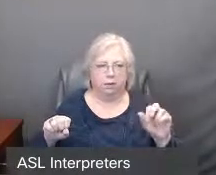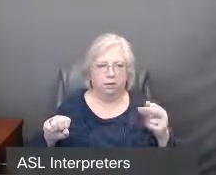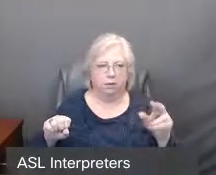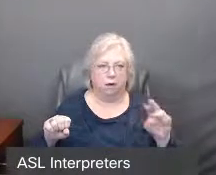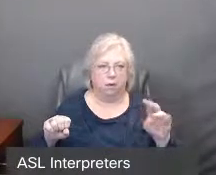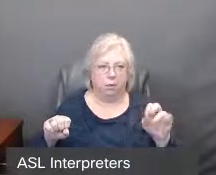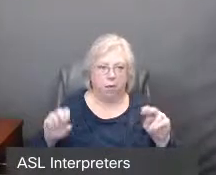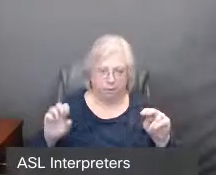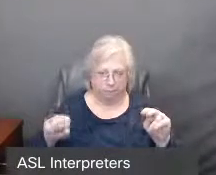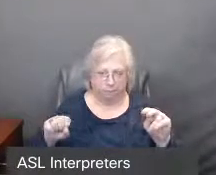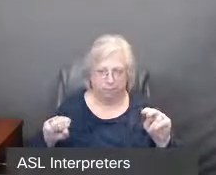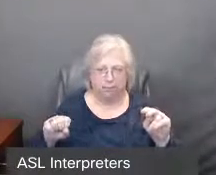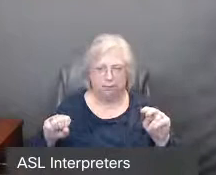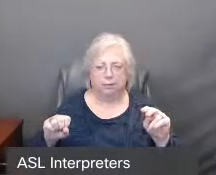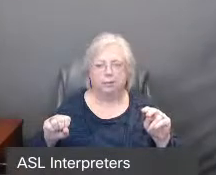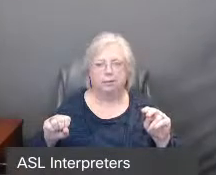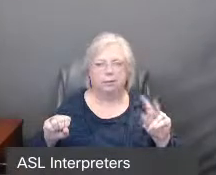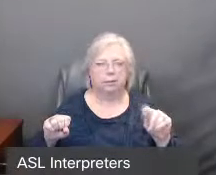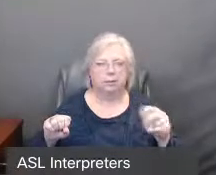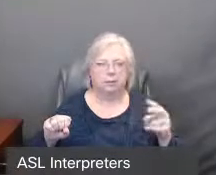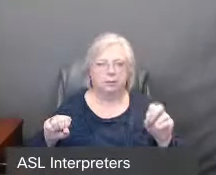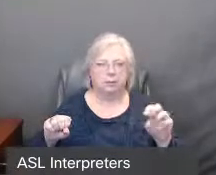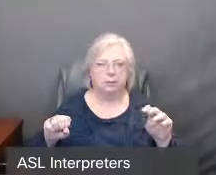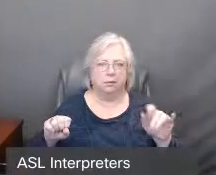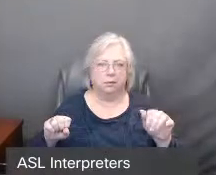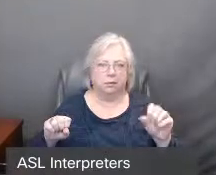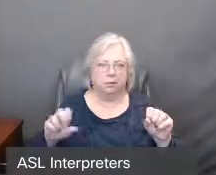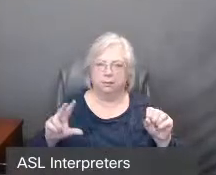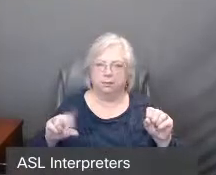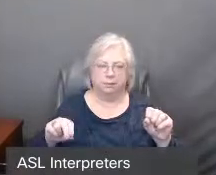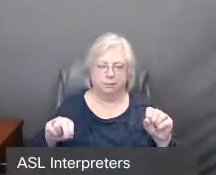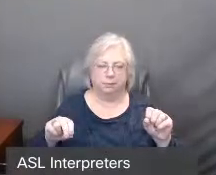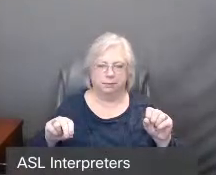Ramon? Yes. Thomas? No.